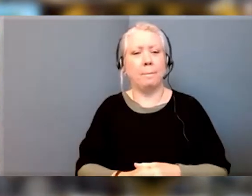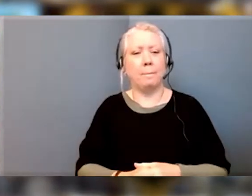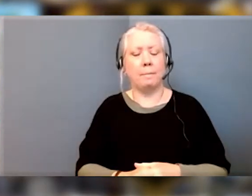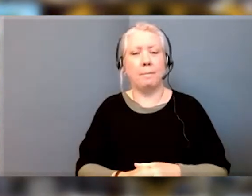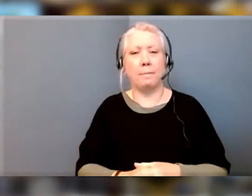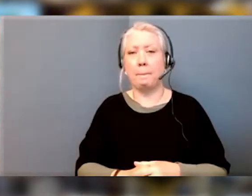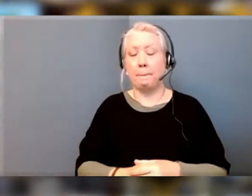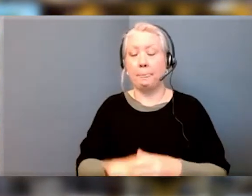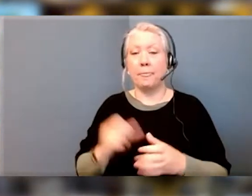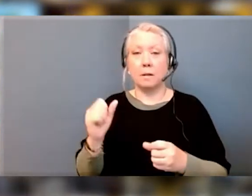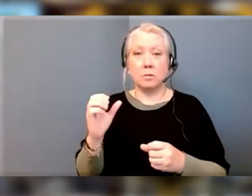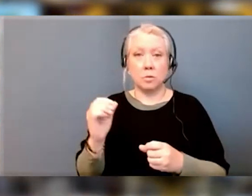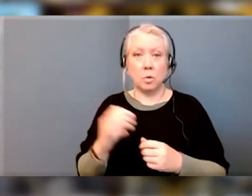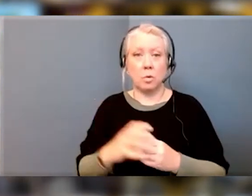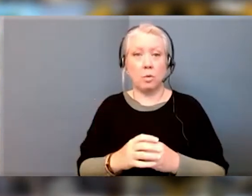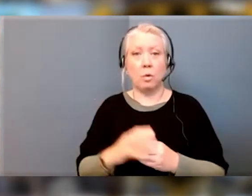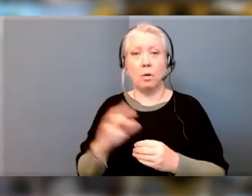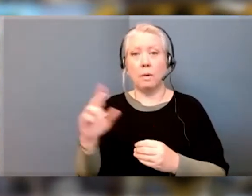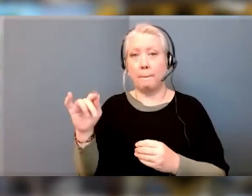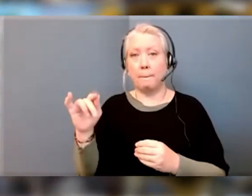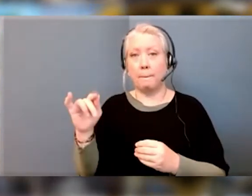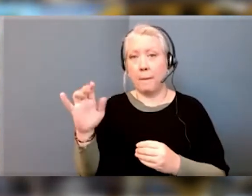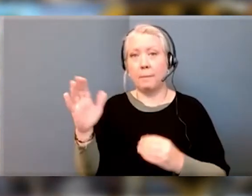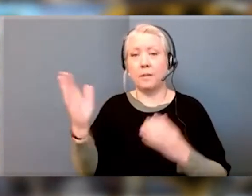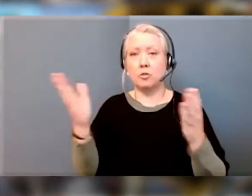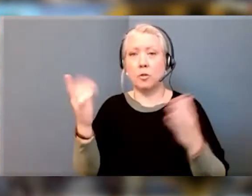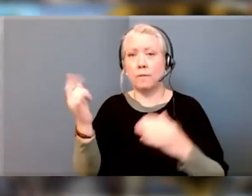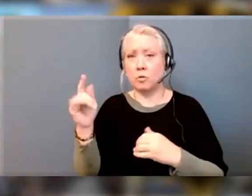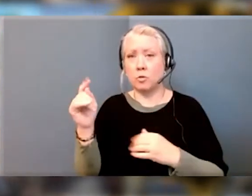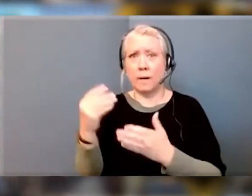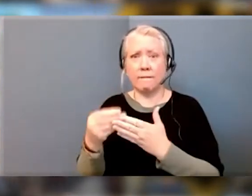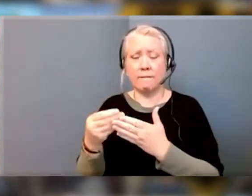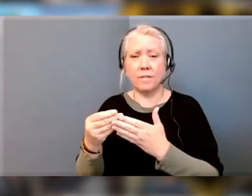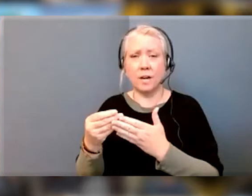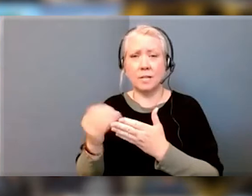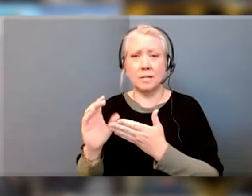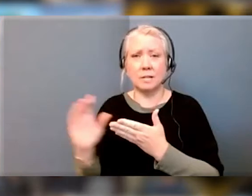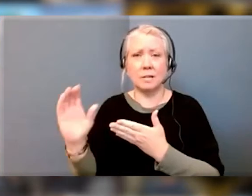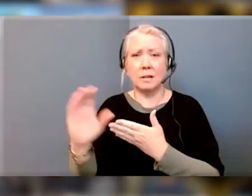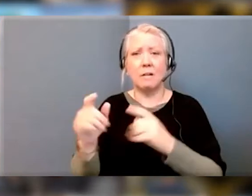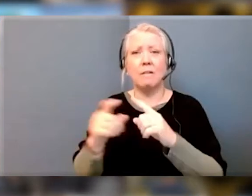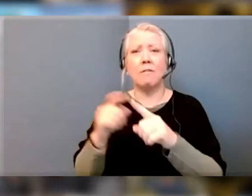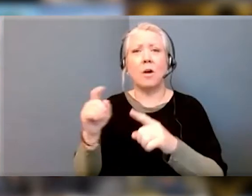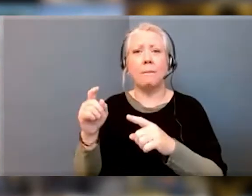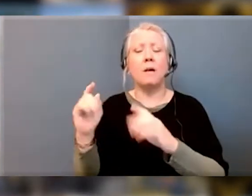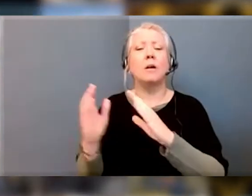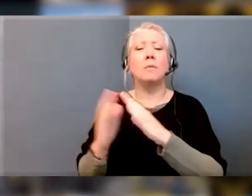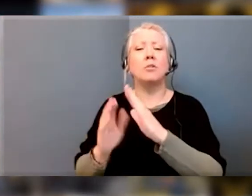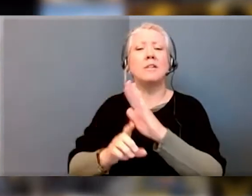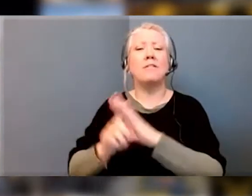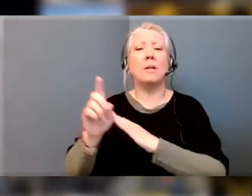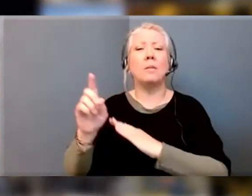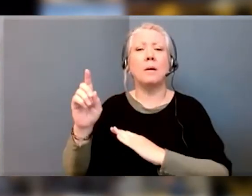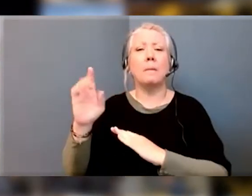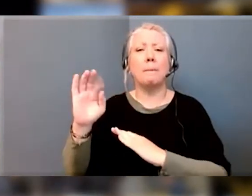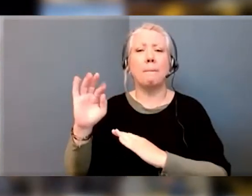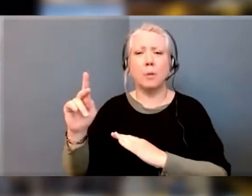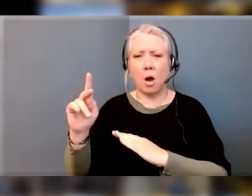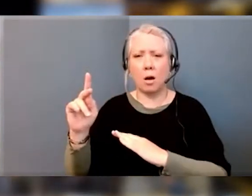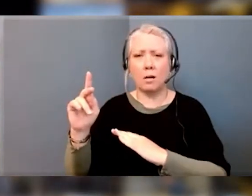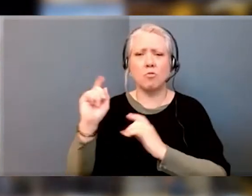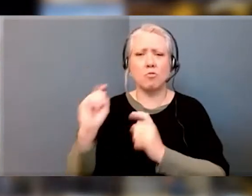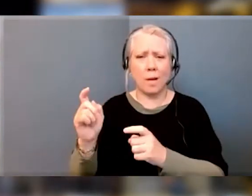So as I mentioned, the public service grant funds come from the Community Development Block Grant Program. It's probably the largest program out of